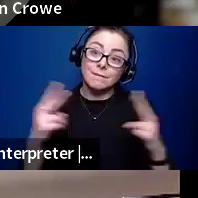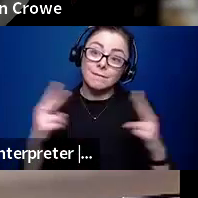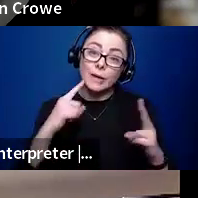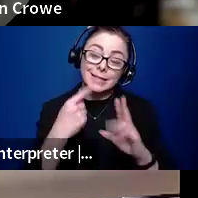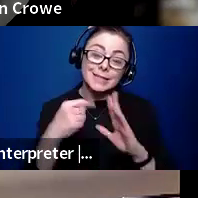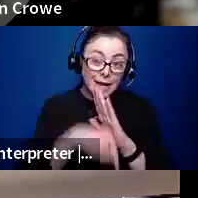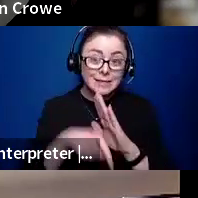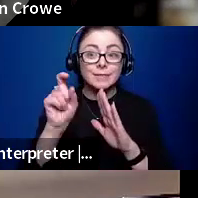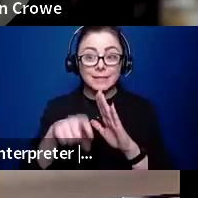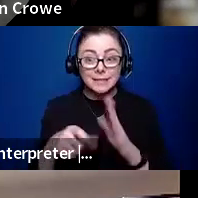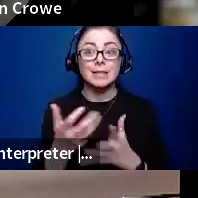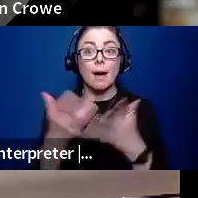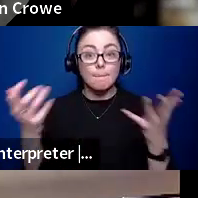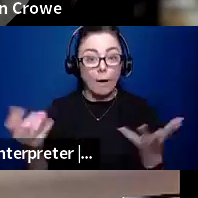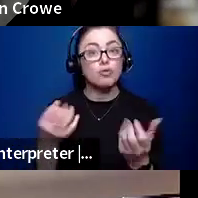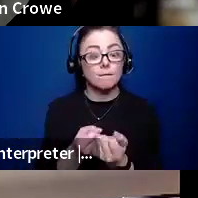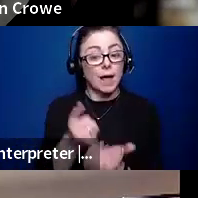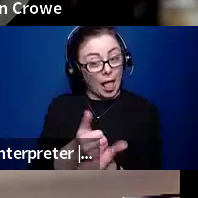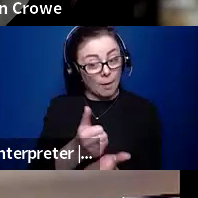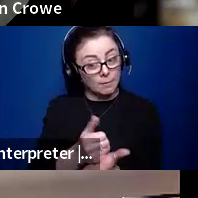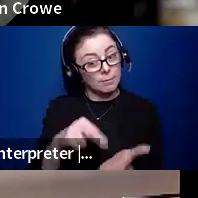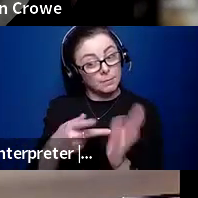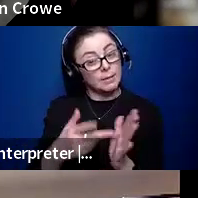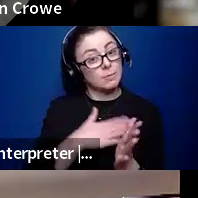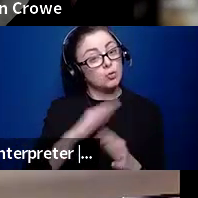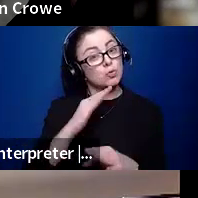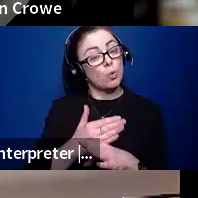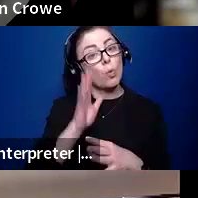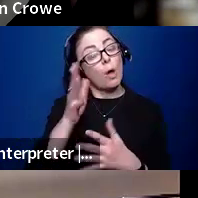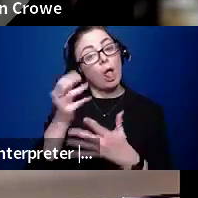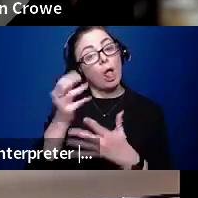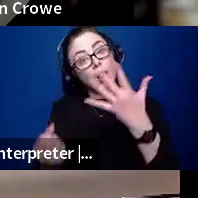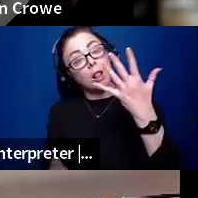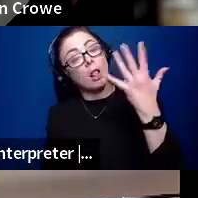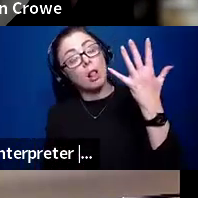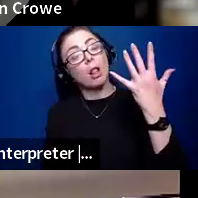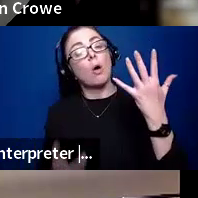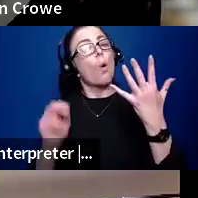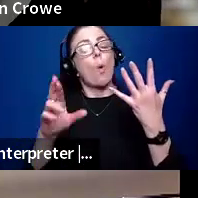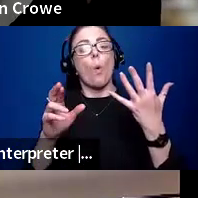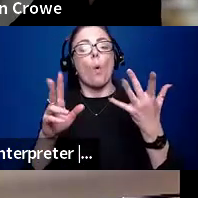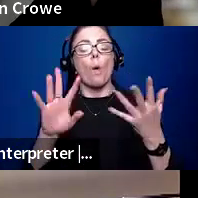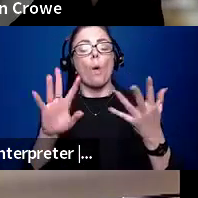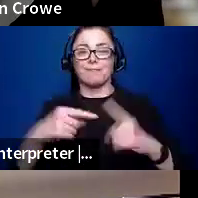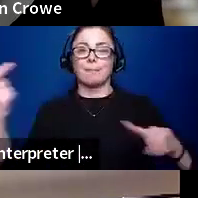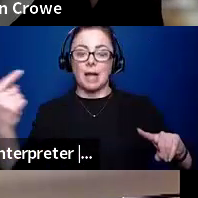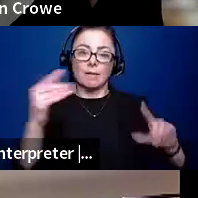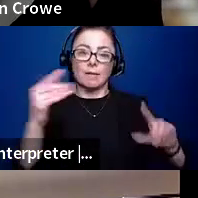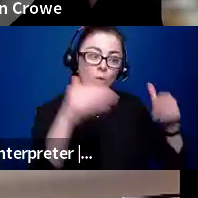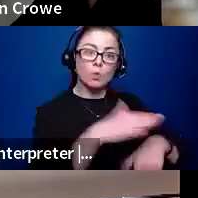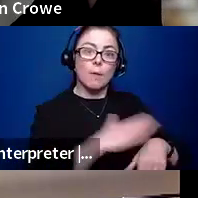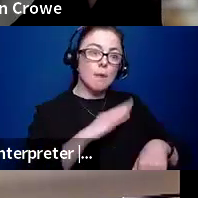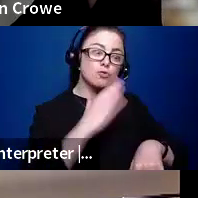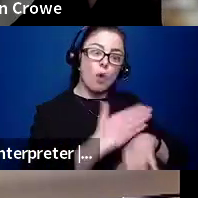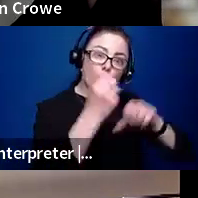needs like a bunch of help, like, are they going to push her to the wayside? Or on the flip side, are they going to focus so much on her that other kids who need